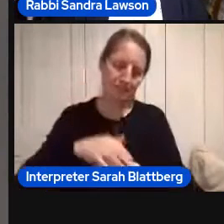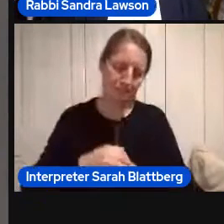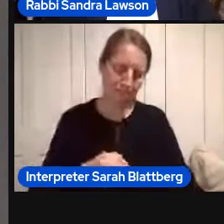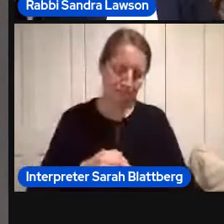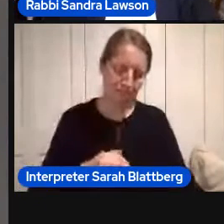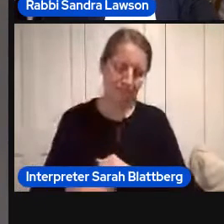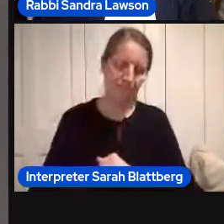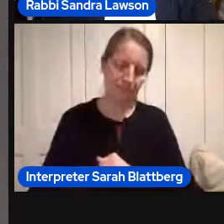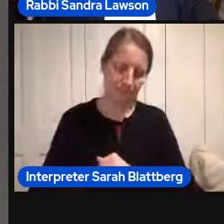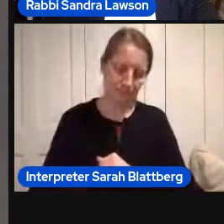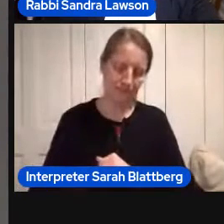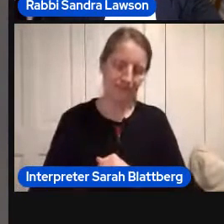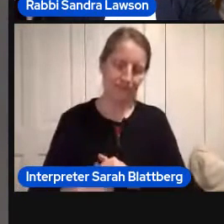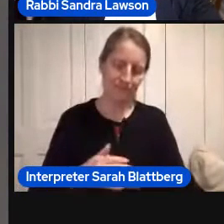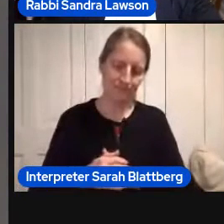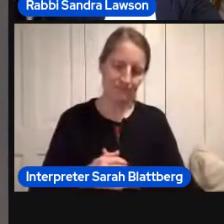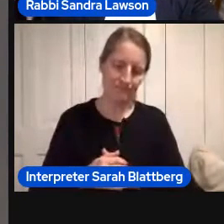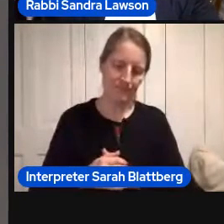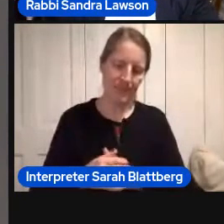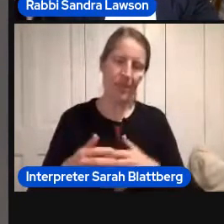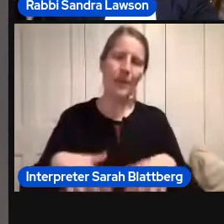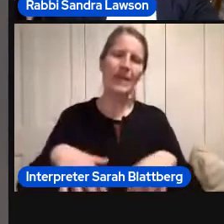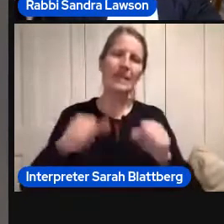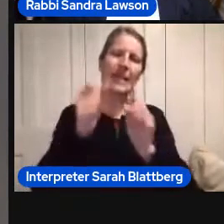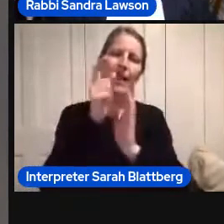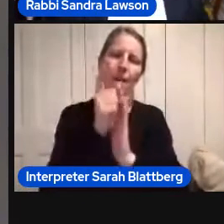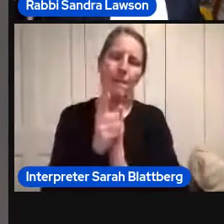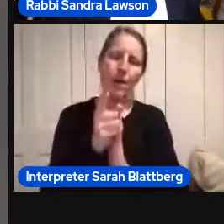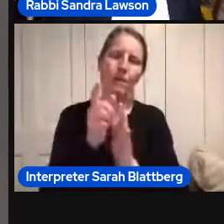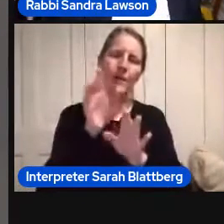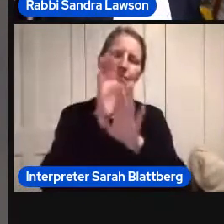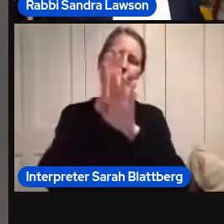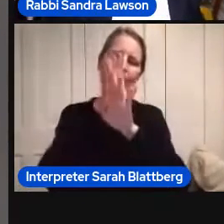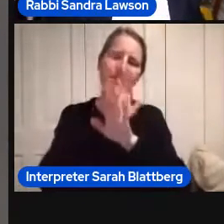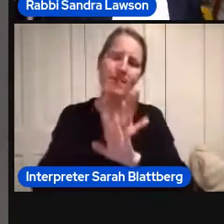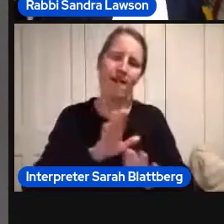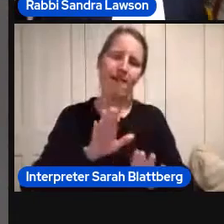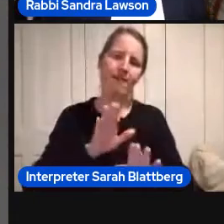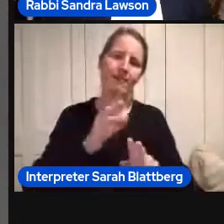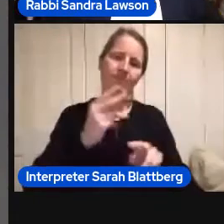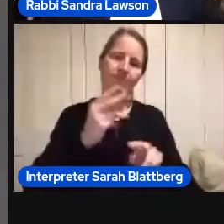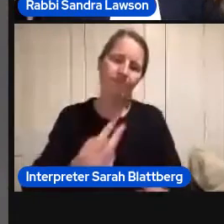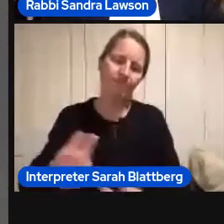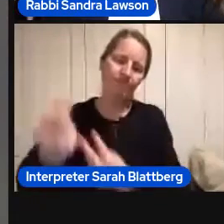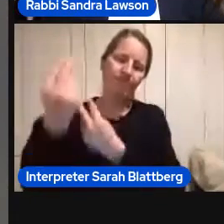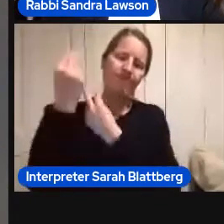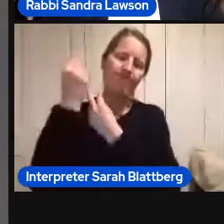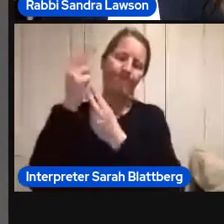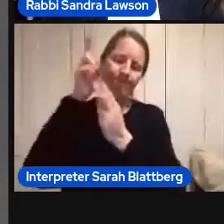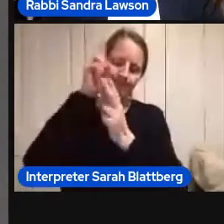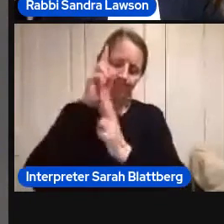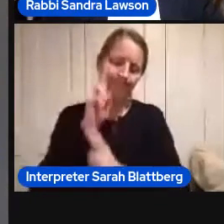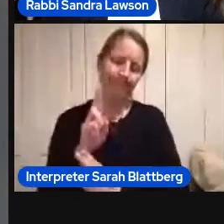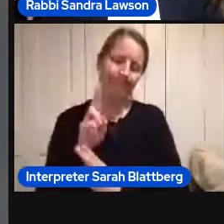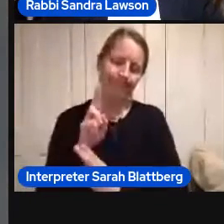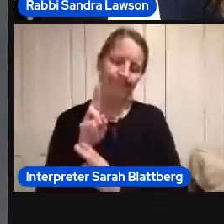candle, let us take a moment of silence as we honor their memory.